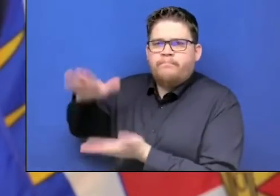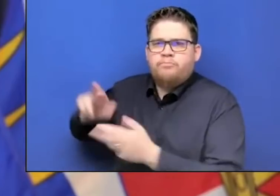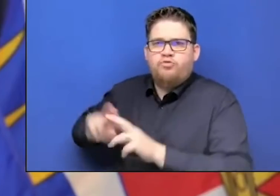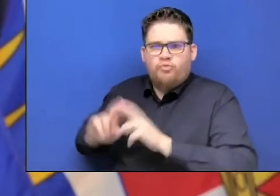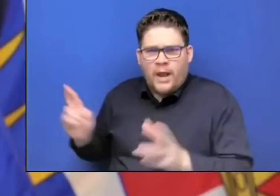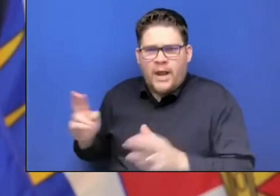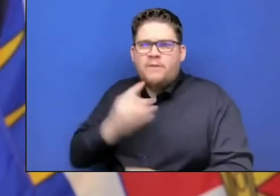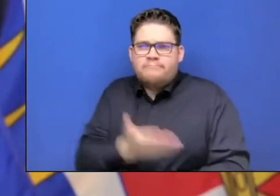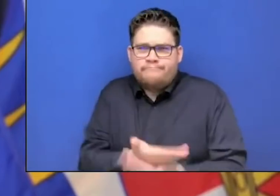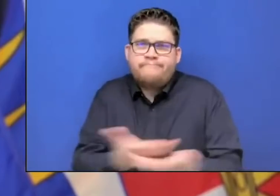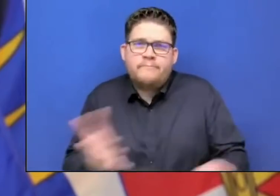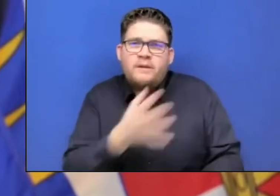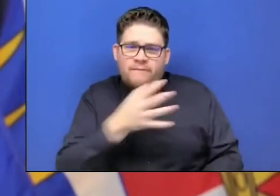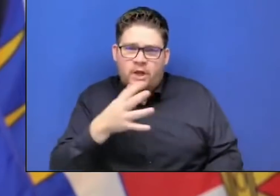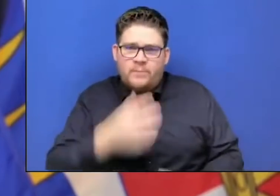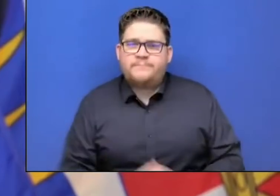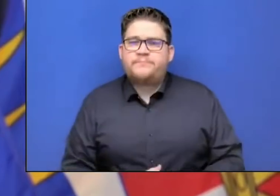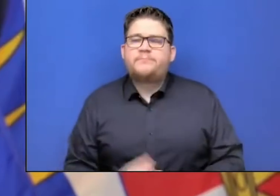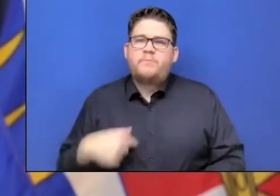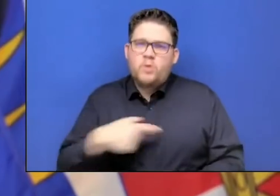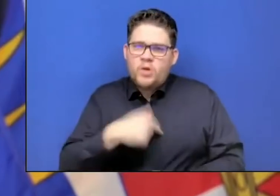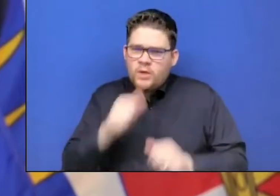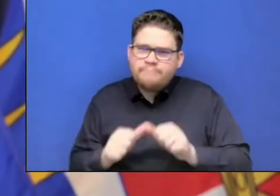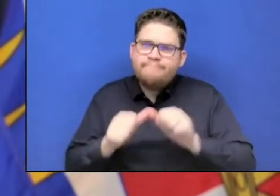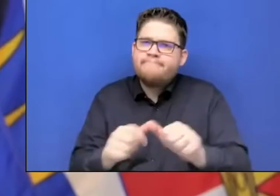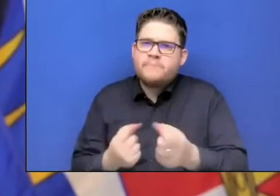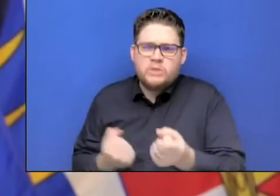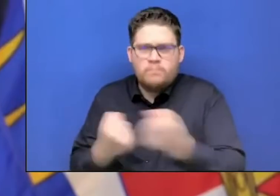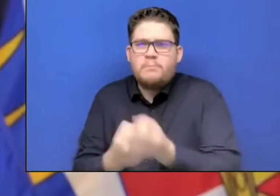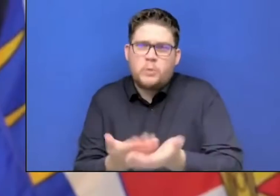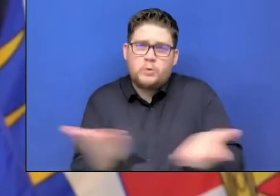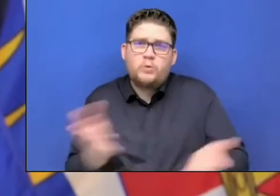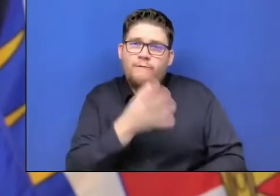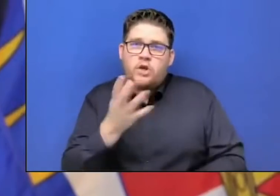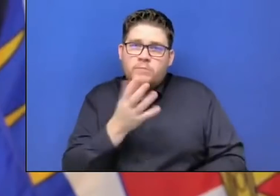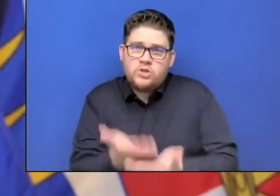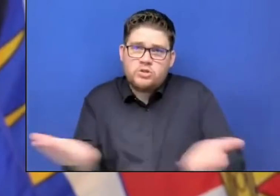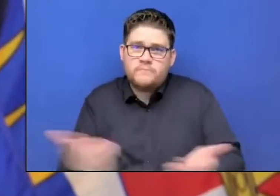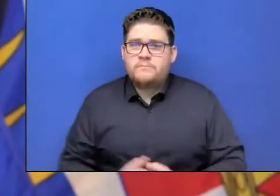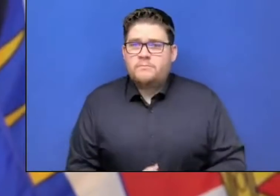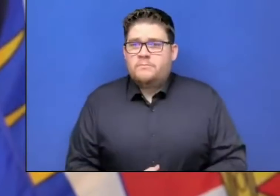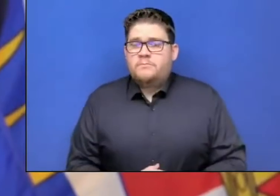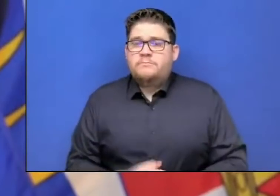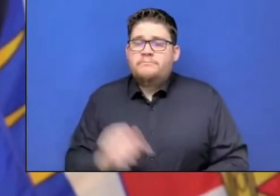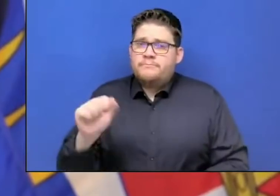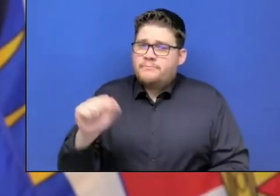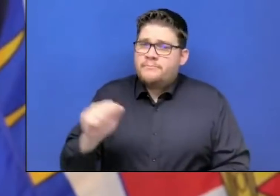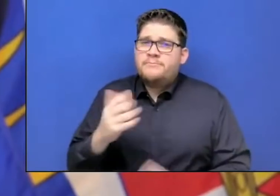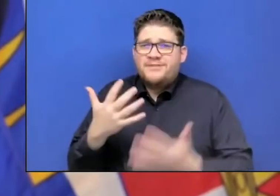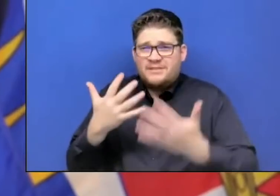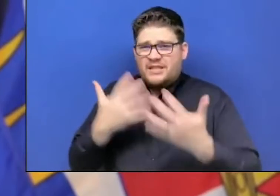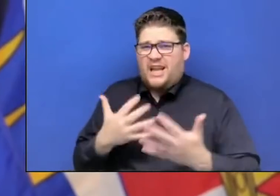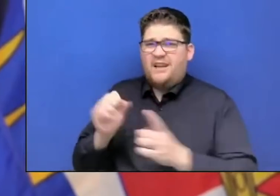we're supporting them in every step of the way. Another unfortunate situation is that our agricultural